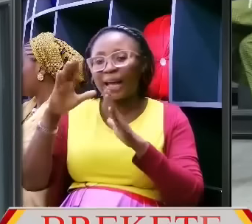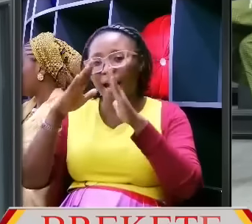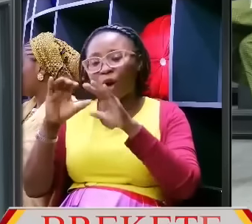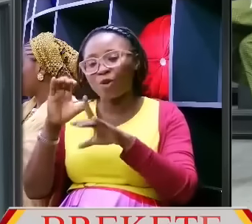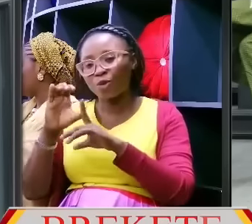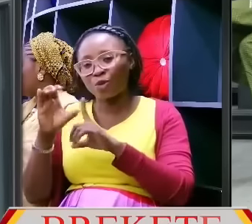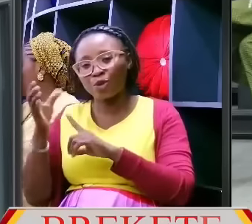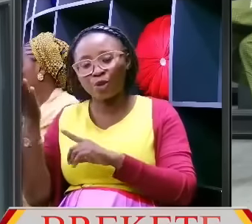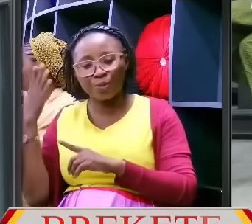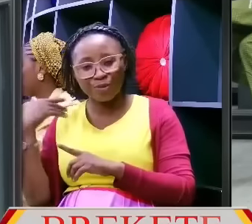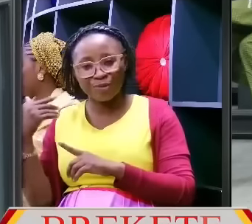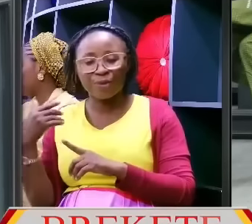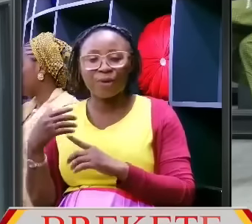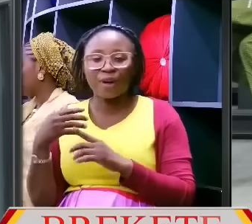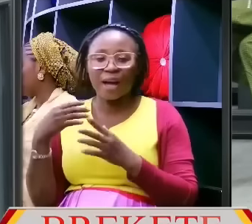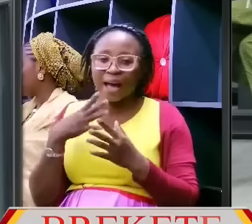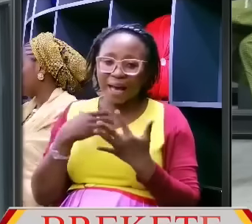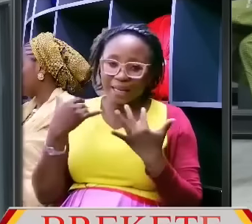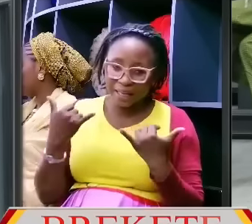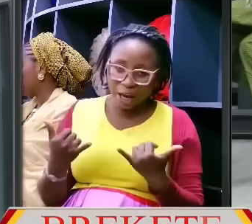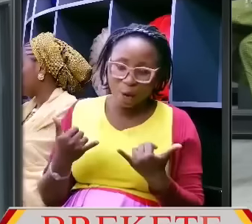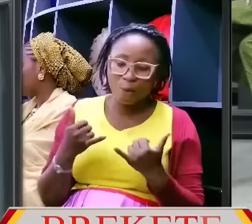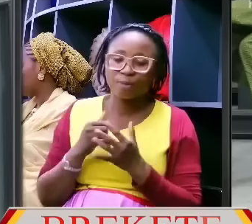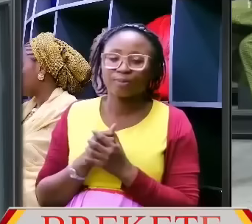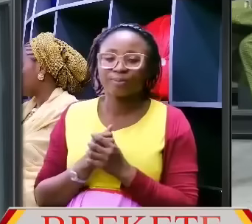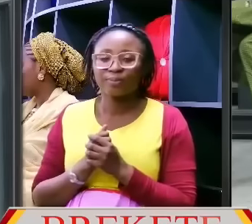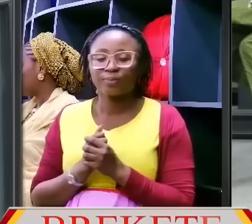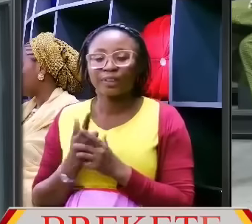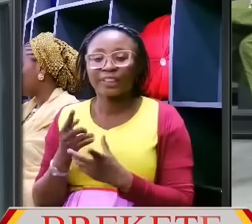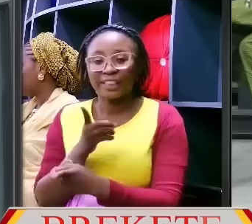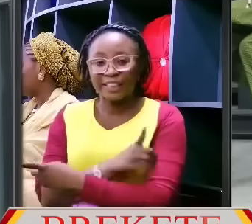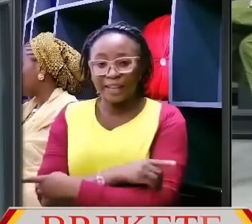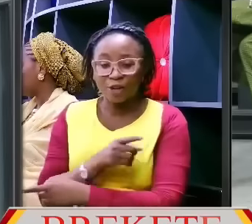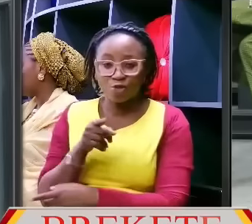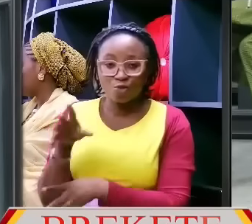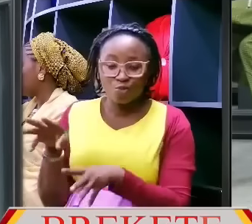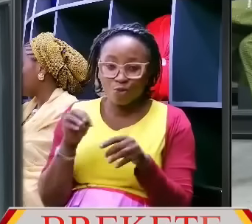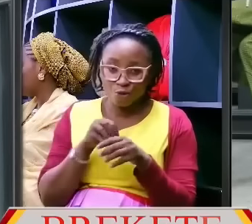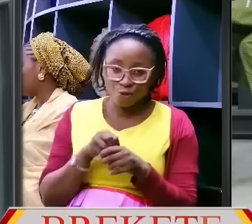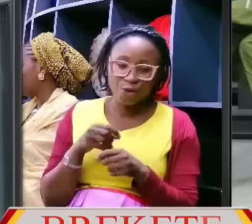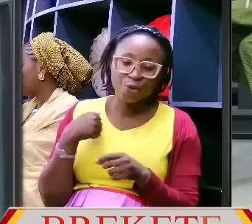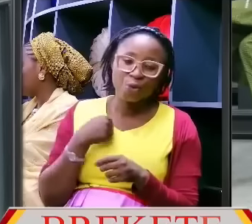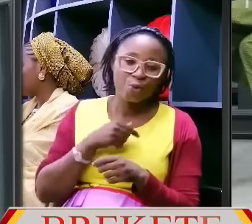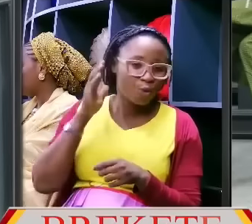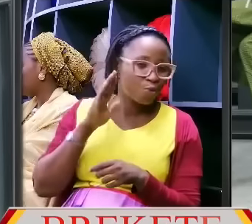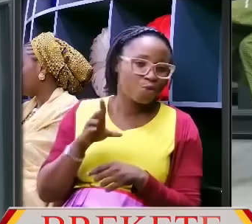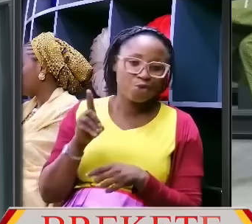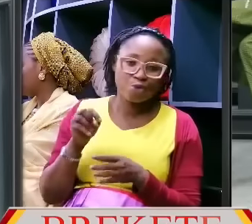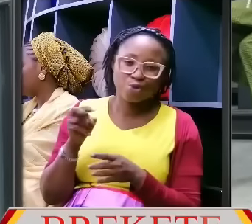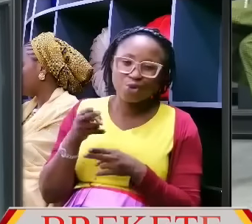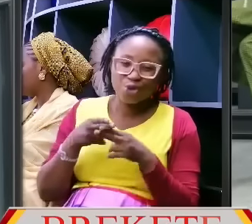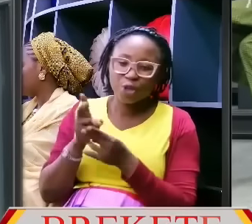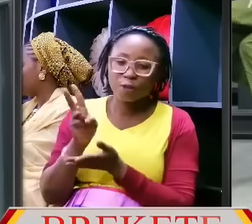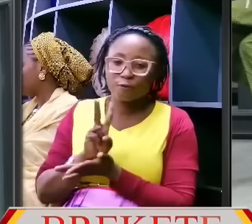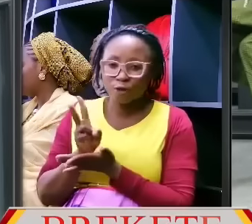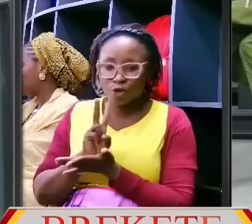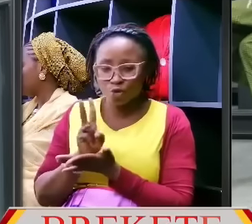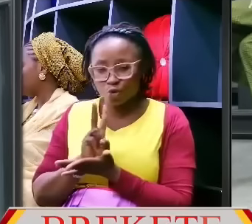condition when we take over. See the house condition now. The day when they move in, we go do short video.